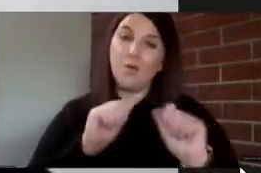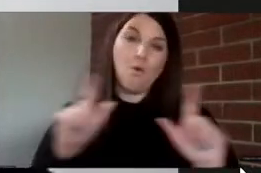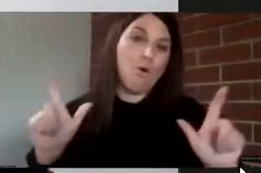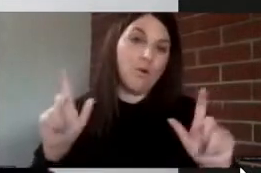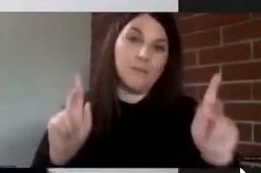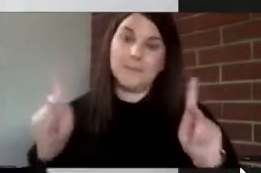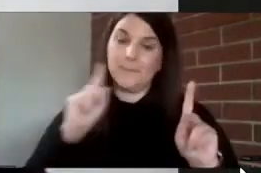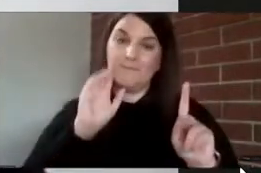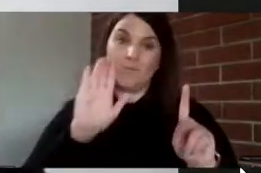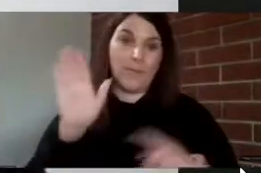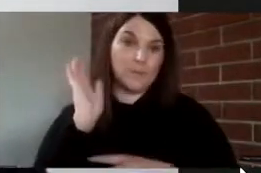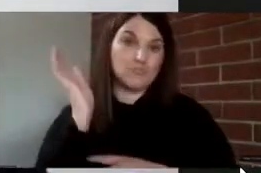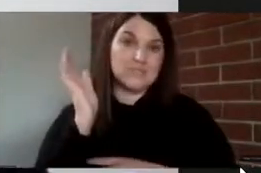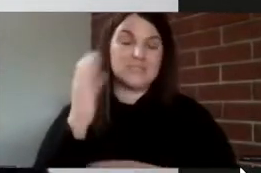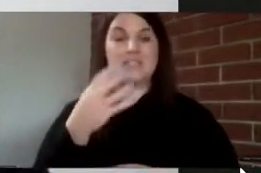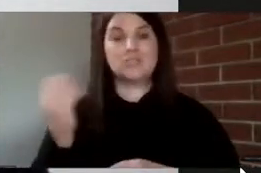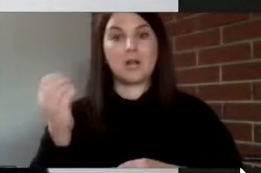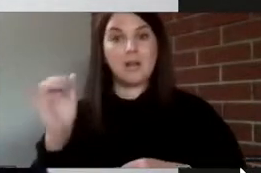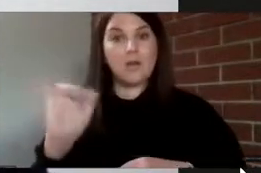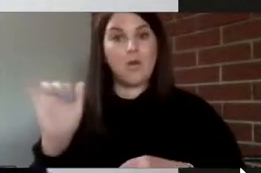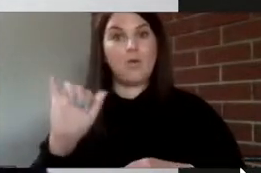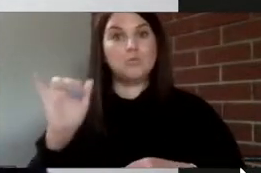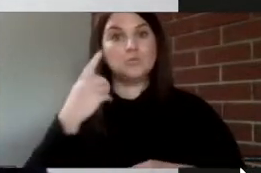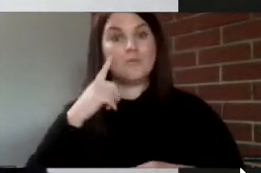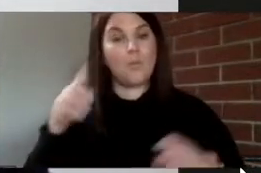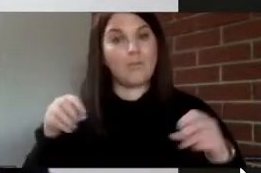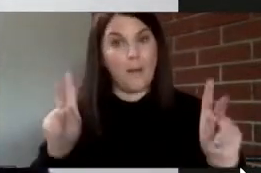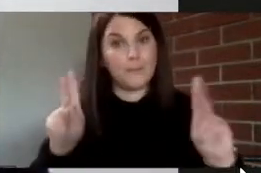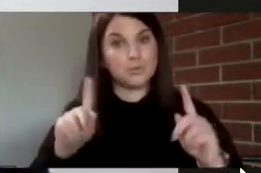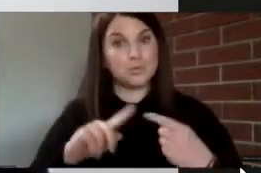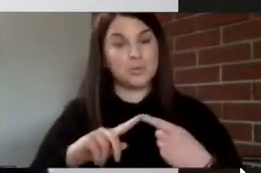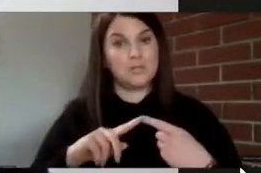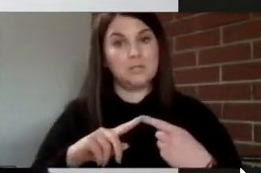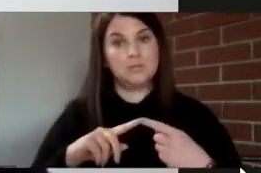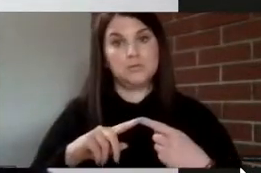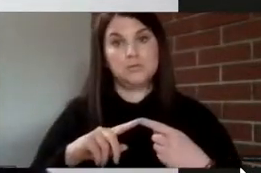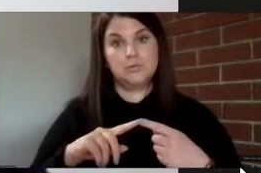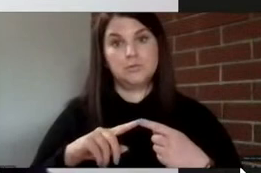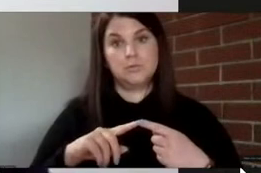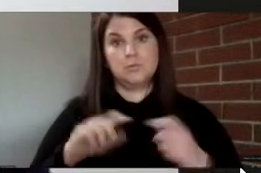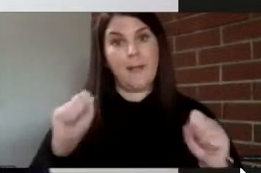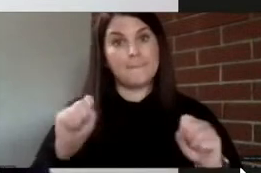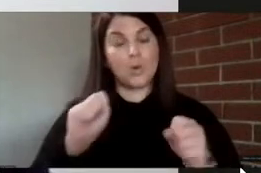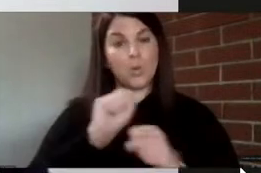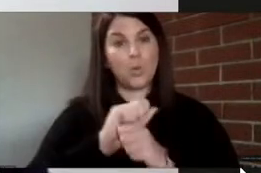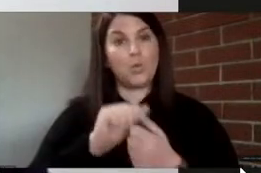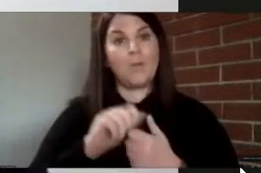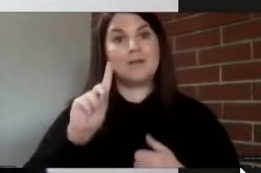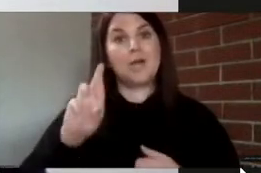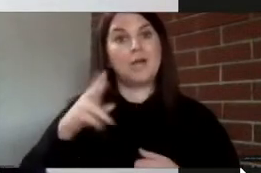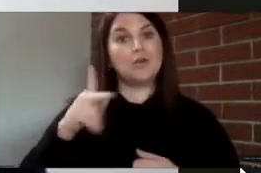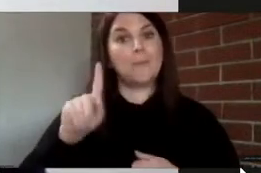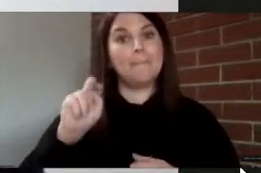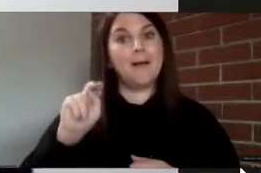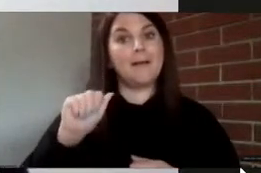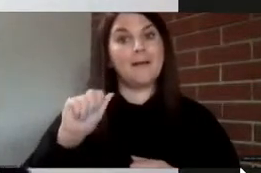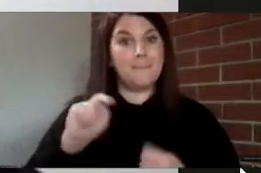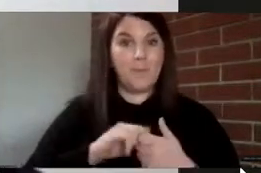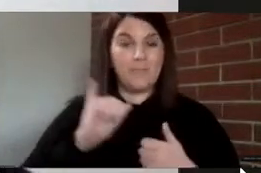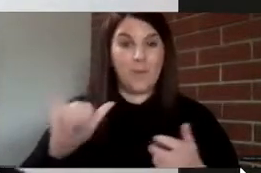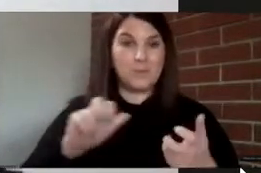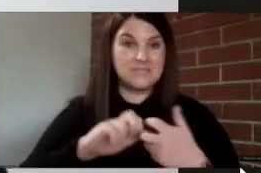great presentation, and also for the opportunity that I was able to work with Dr. Putnam on some of the issues that were